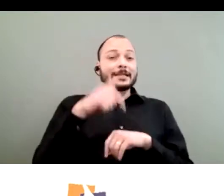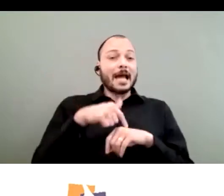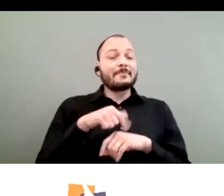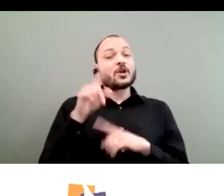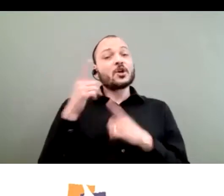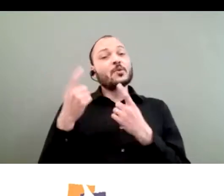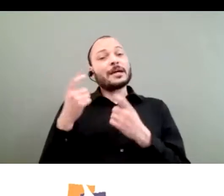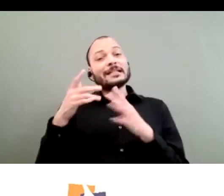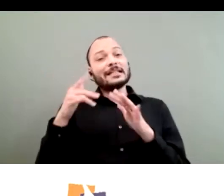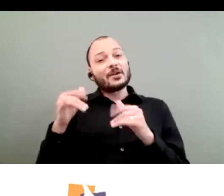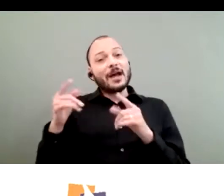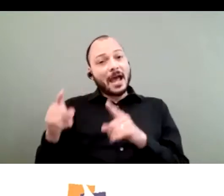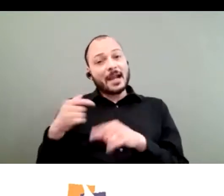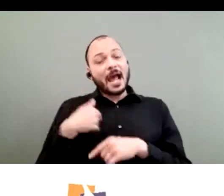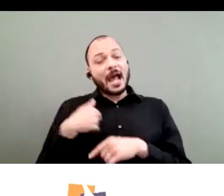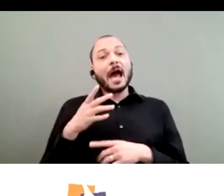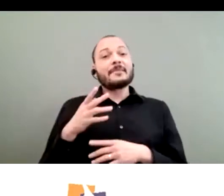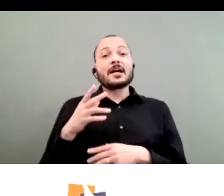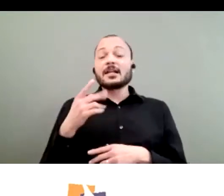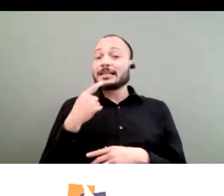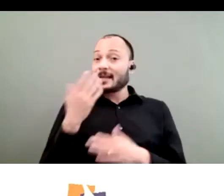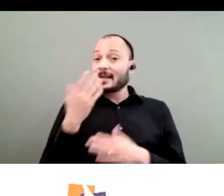in. So I'm going to just reiterate